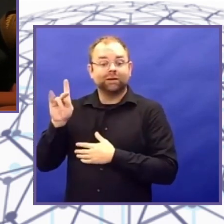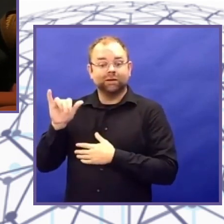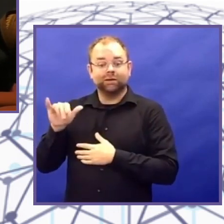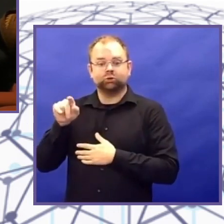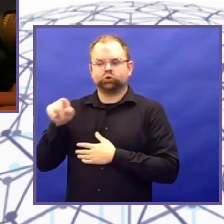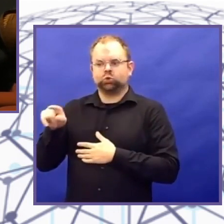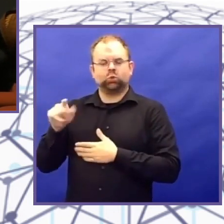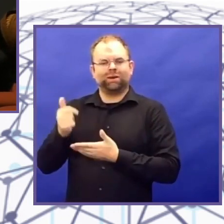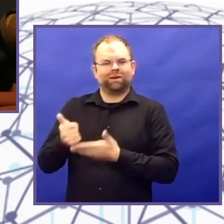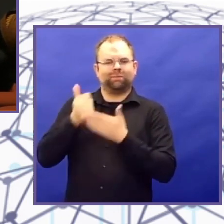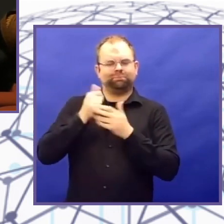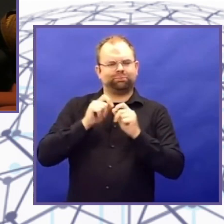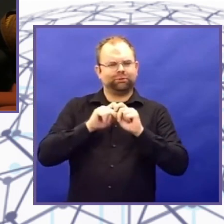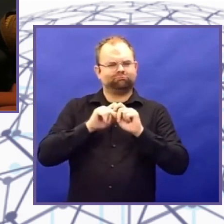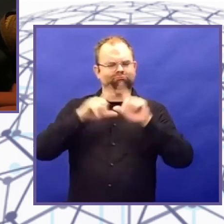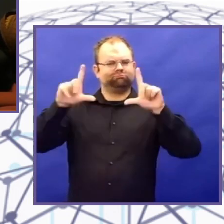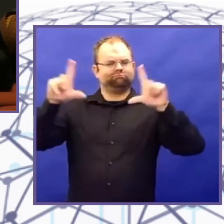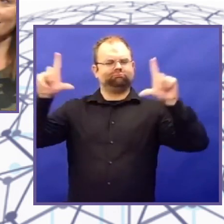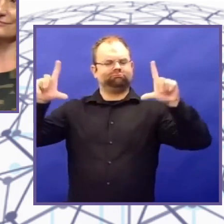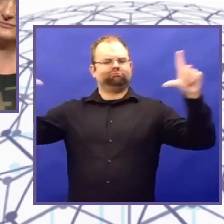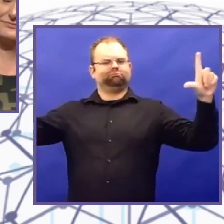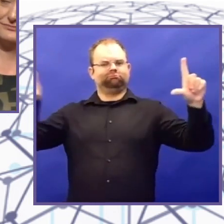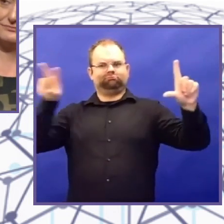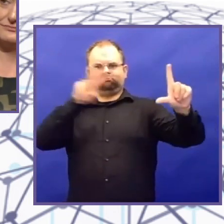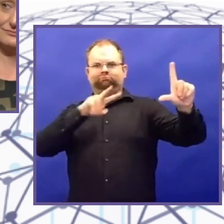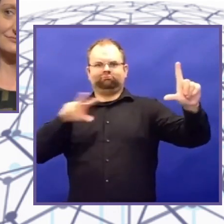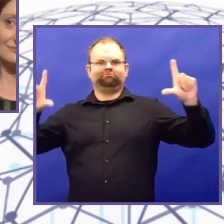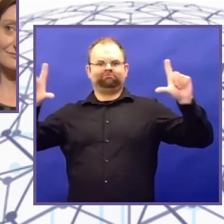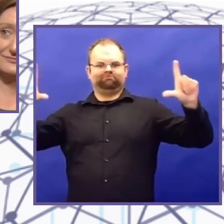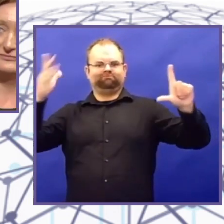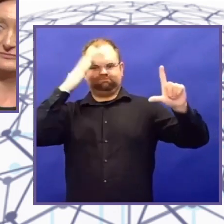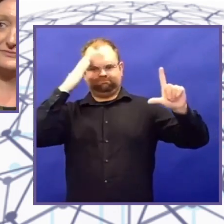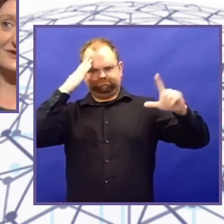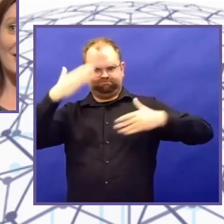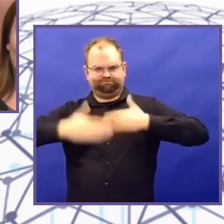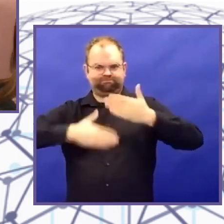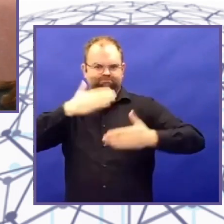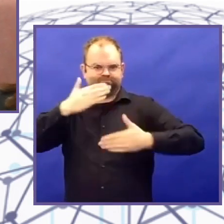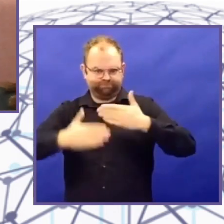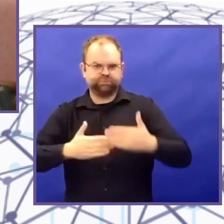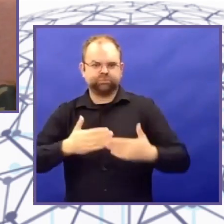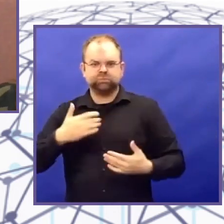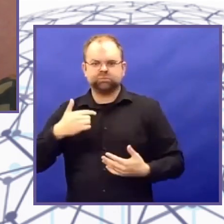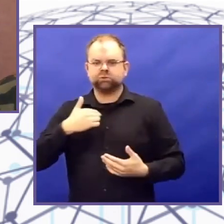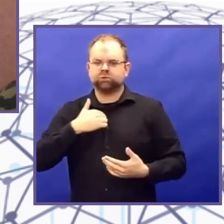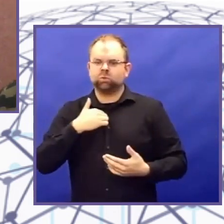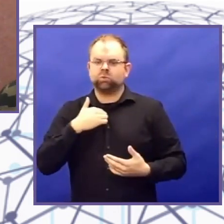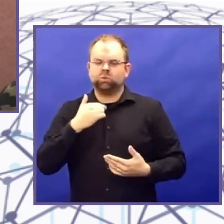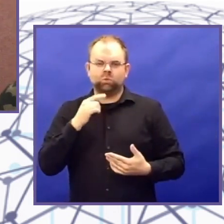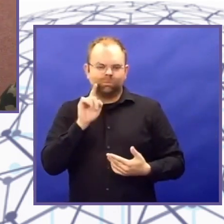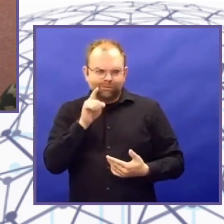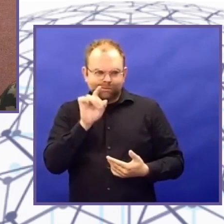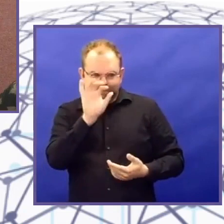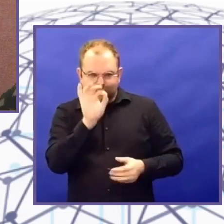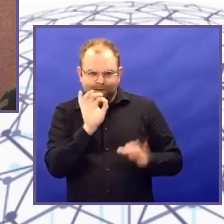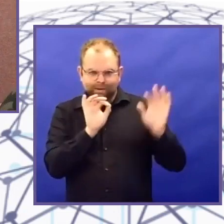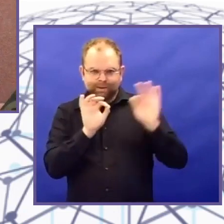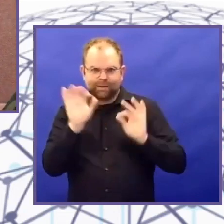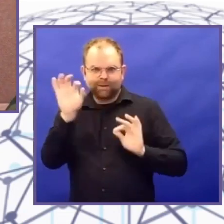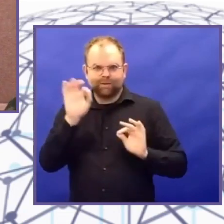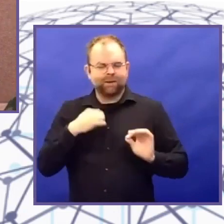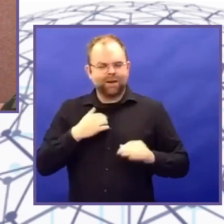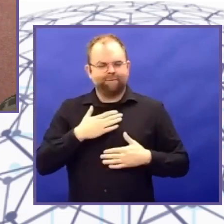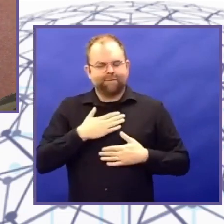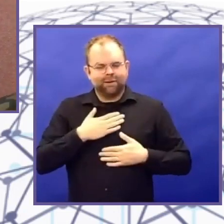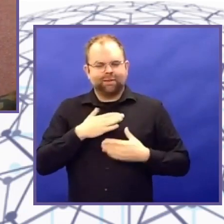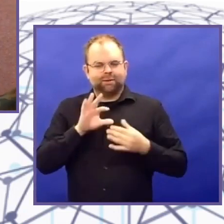meaningful to me because I'm across the program and I think it's all awesome. So it was rather difficult. I